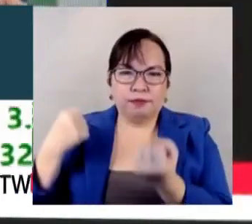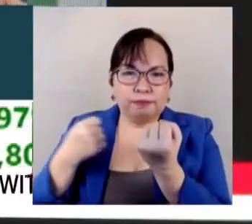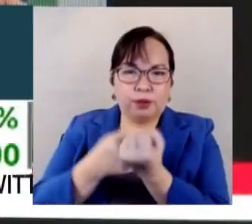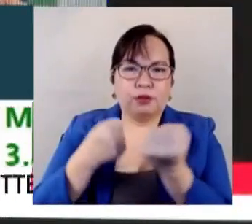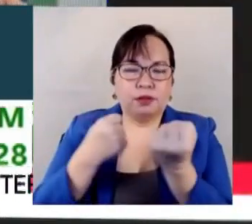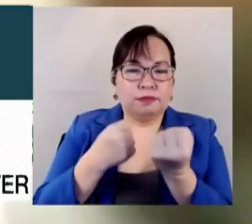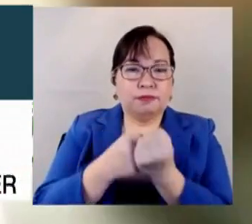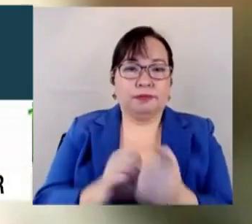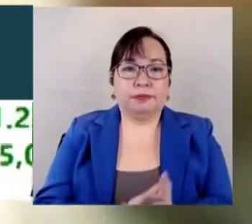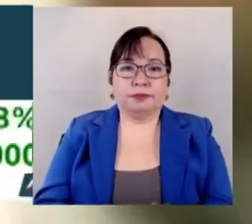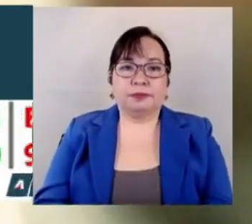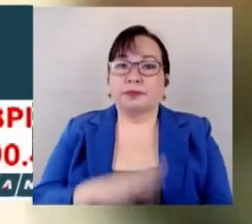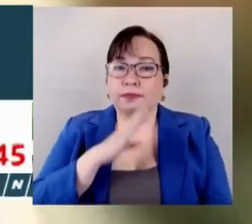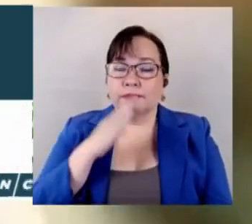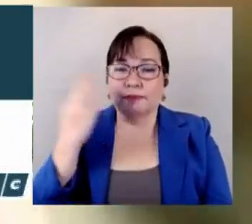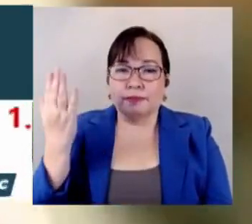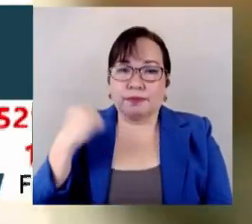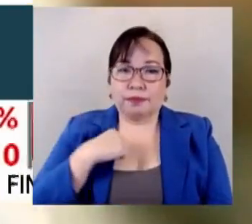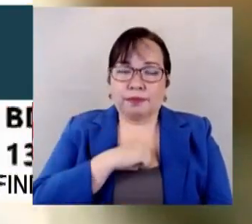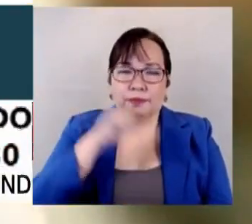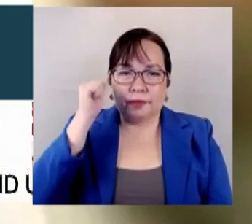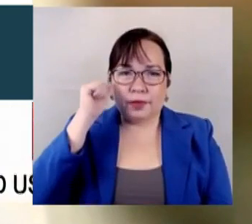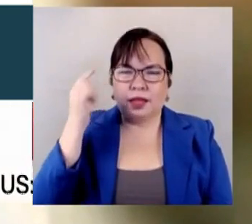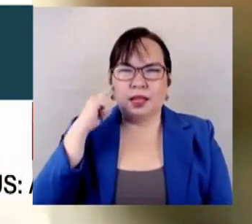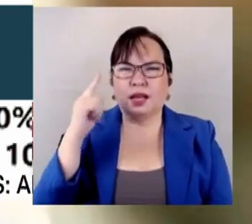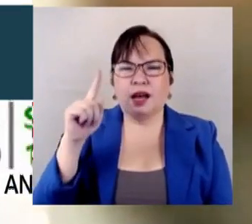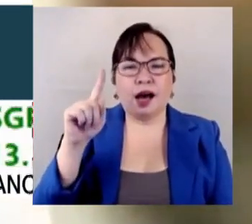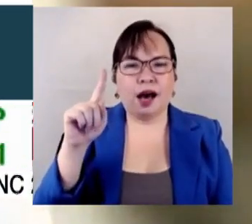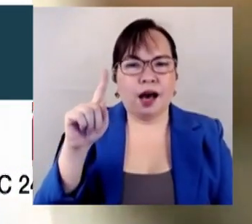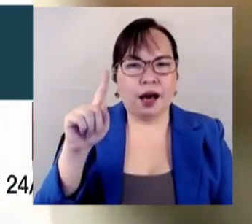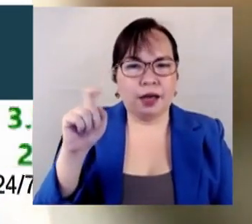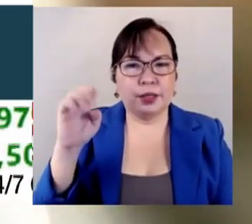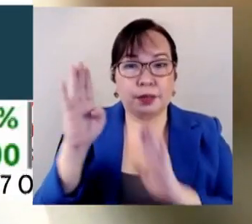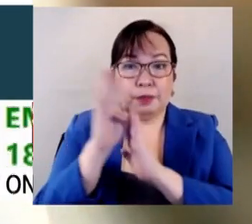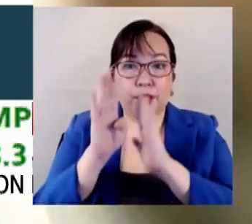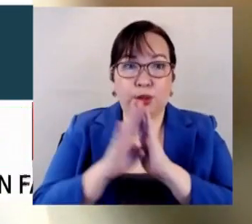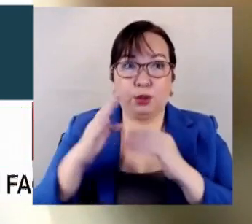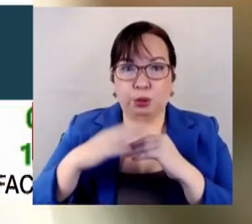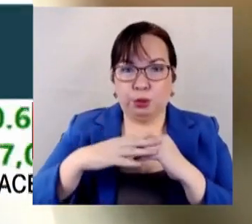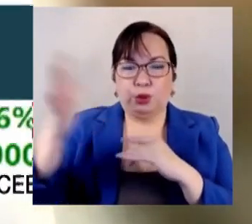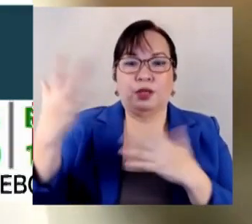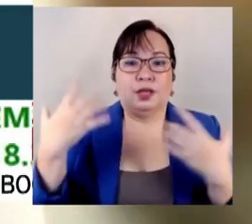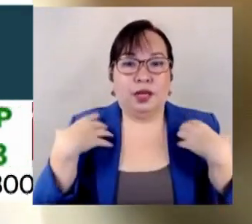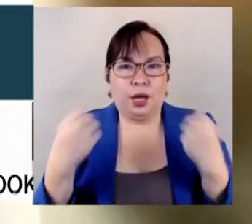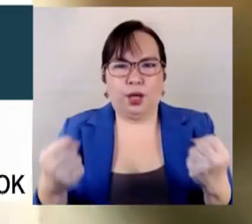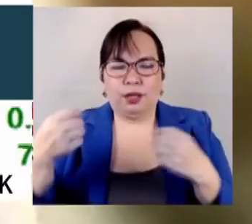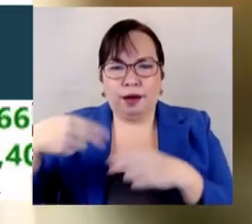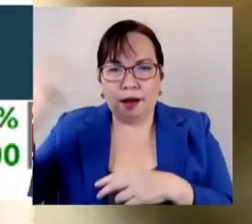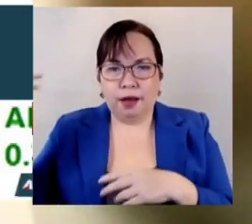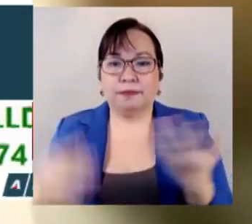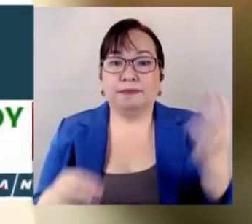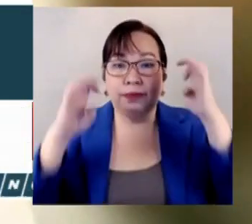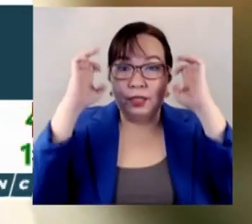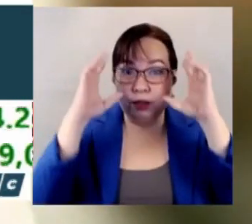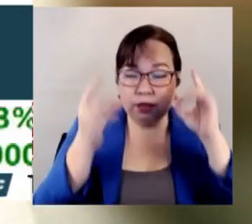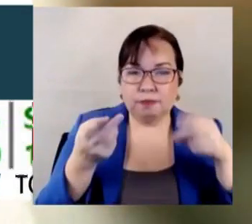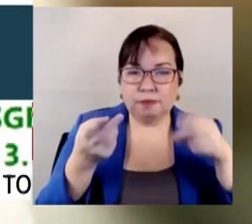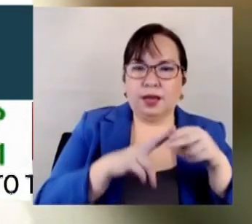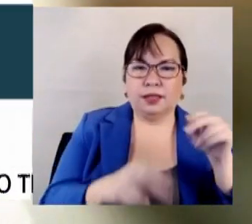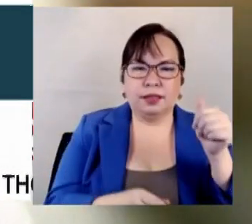Over 100 billion. Health pa lang, that's 91 billion moving. Tapos dun sa education, that's another 10 to 15. Then dun